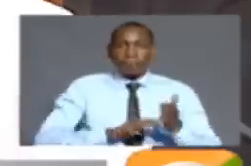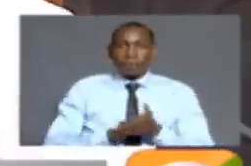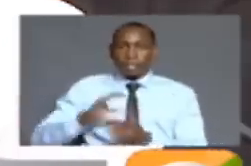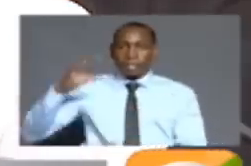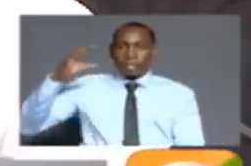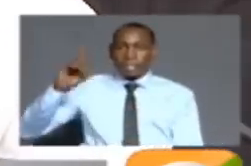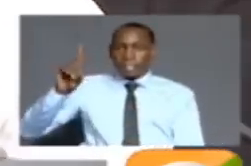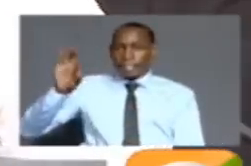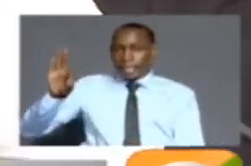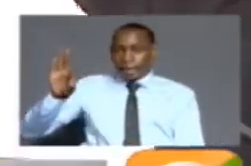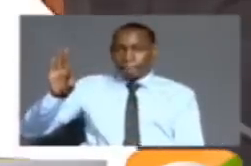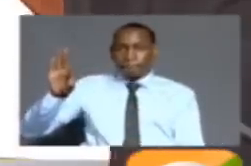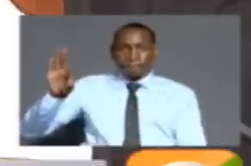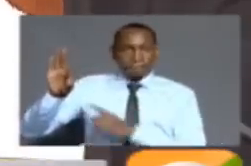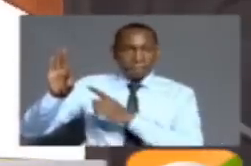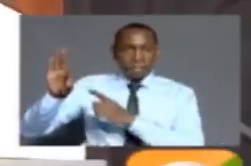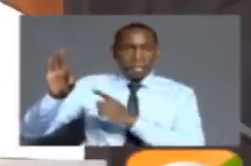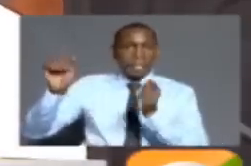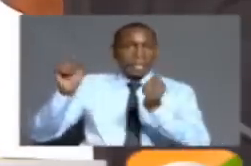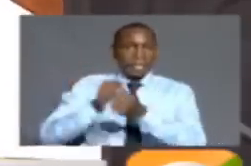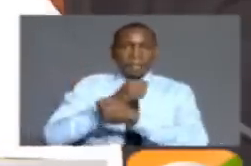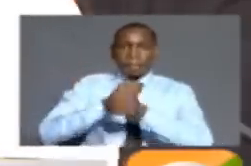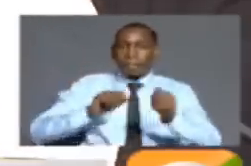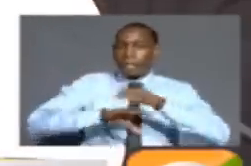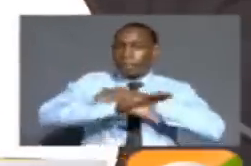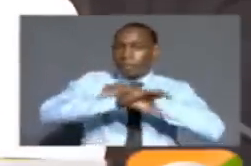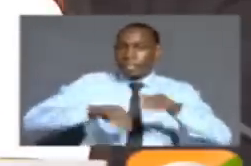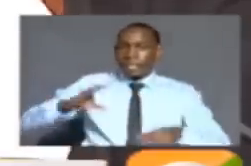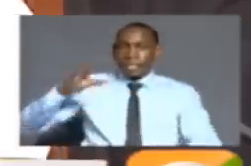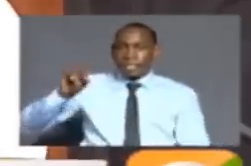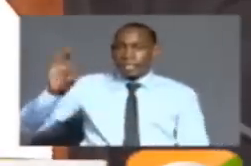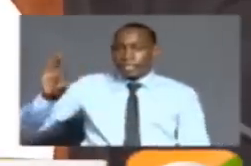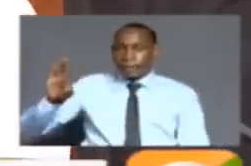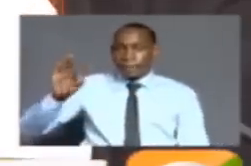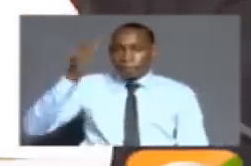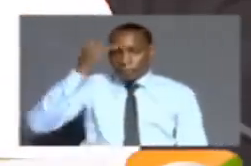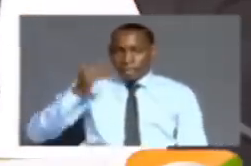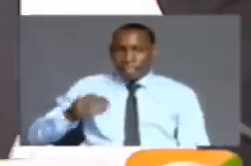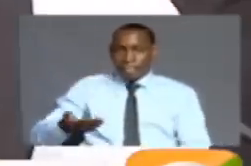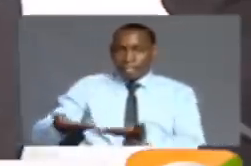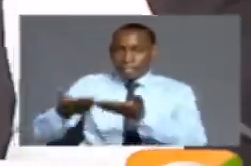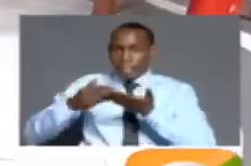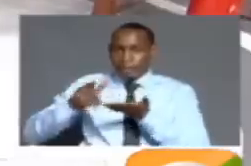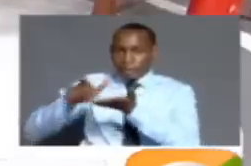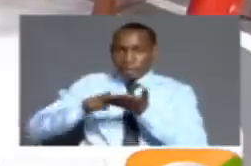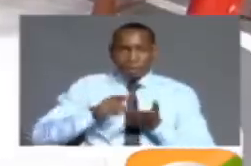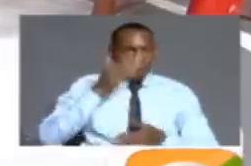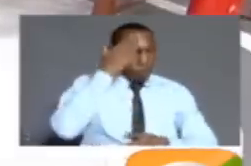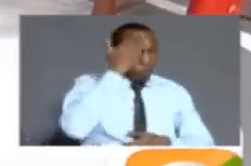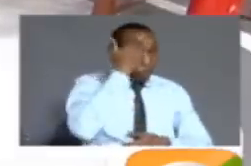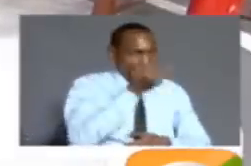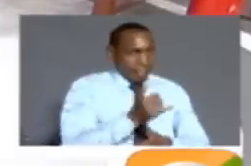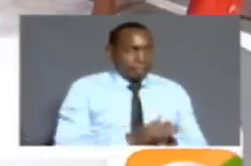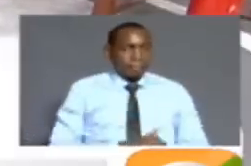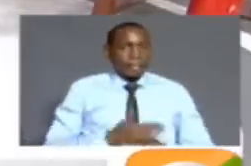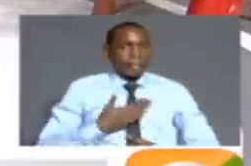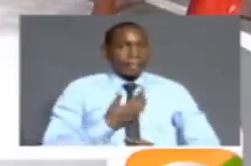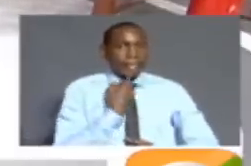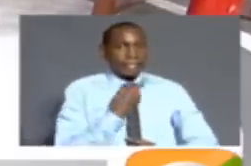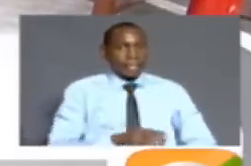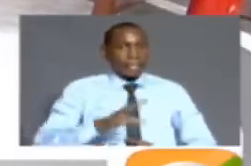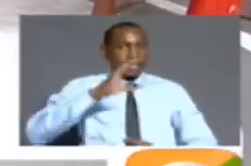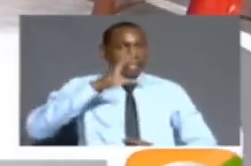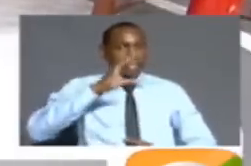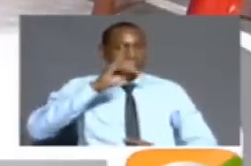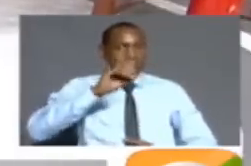CDF. Mm-hmm. It's impossible to steal from CDF because it comes as a grant. Do you know why? No. Do you know why? No, tell me. And I'll tell you this.